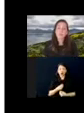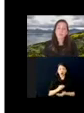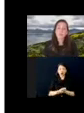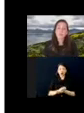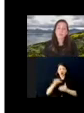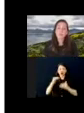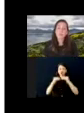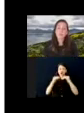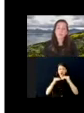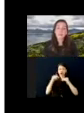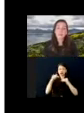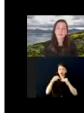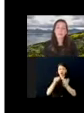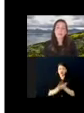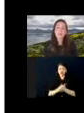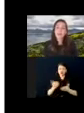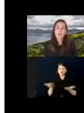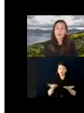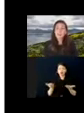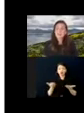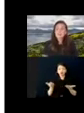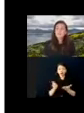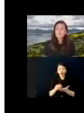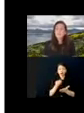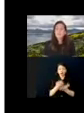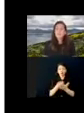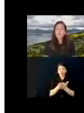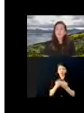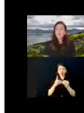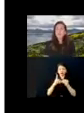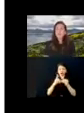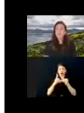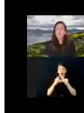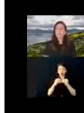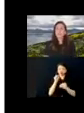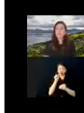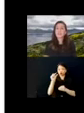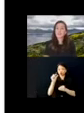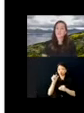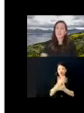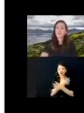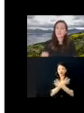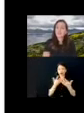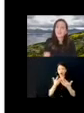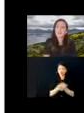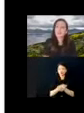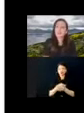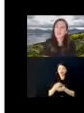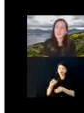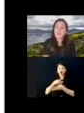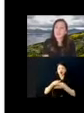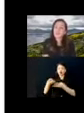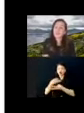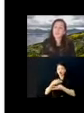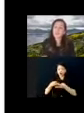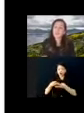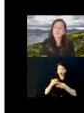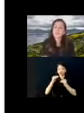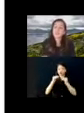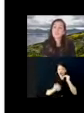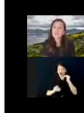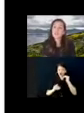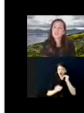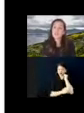lower socioeconomic status. There's also some challenges on the firm side. One thing that we think is a terrific opportunity is